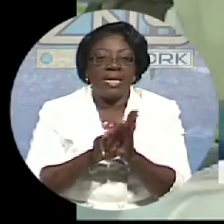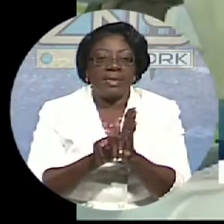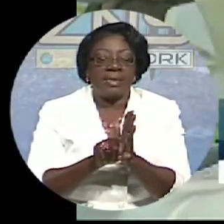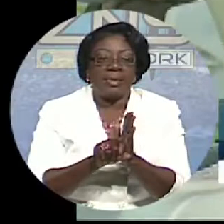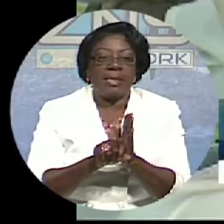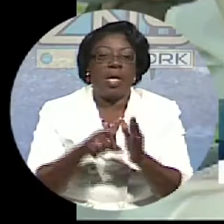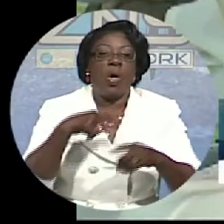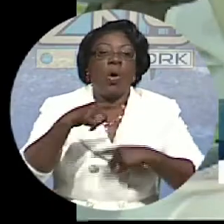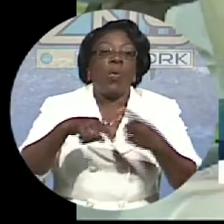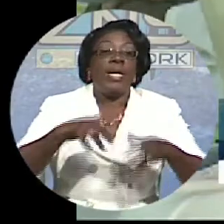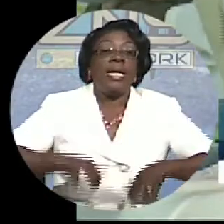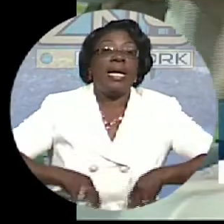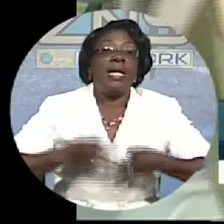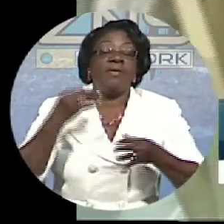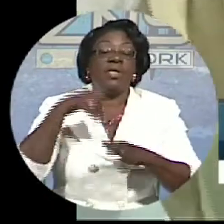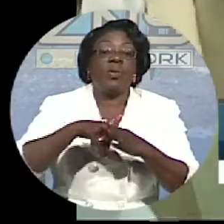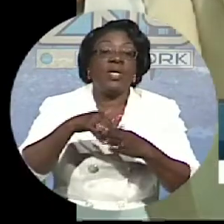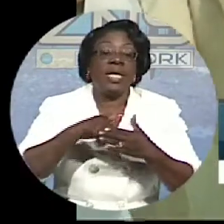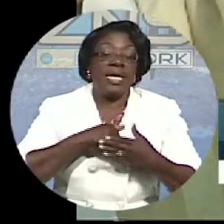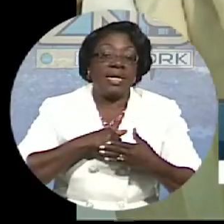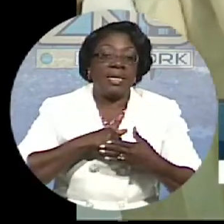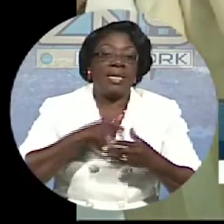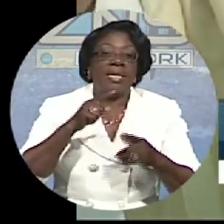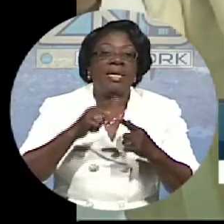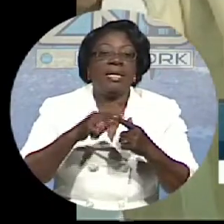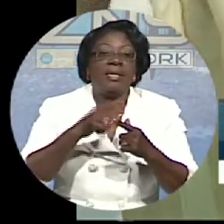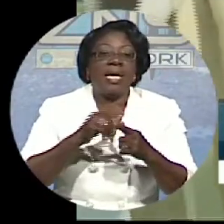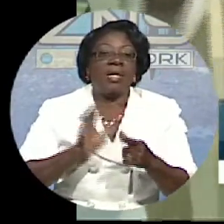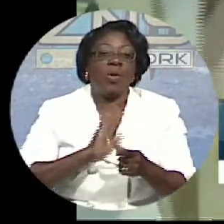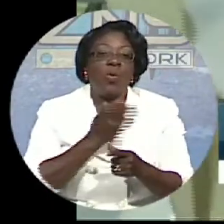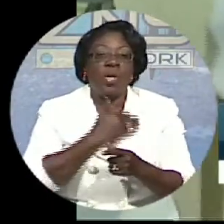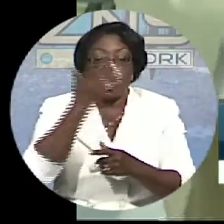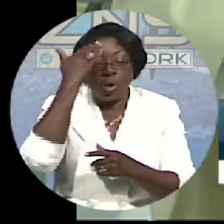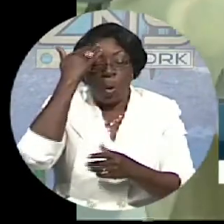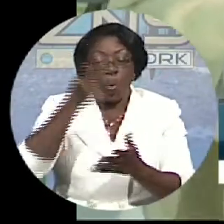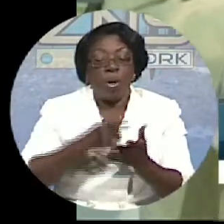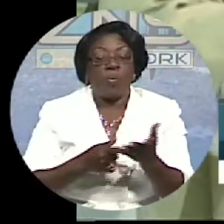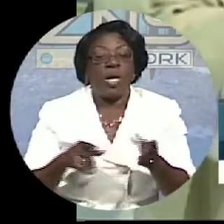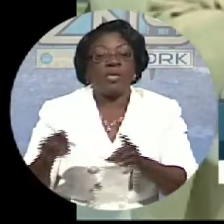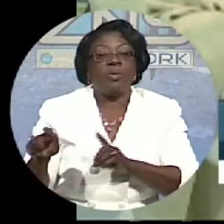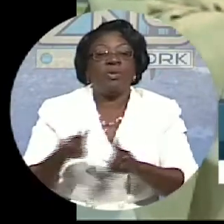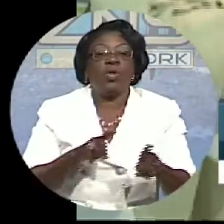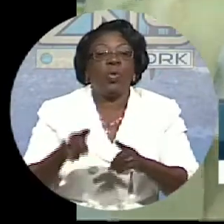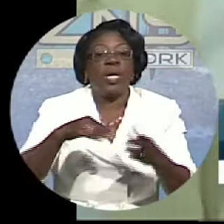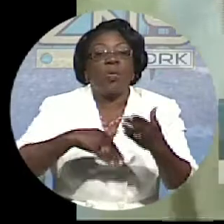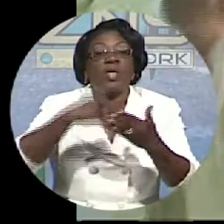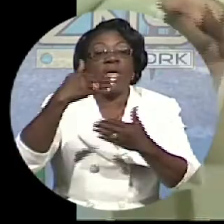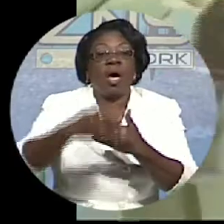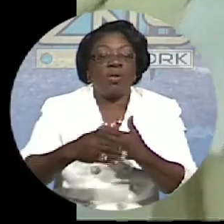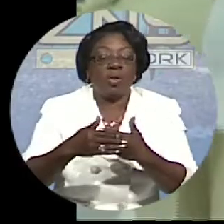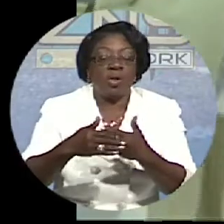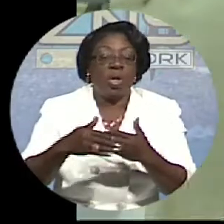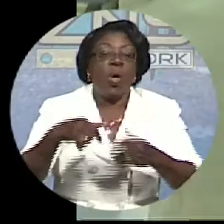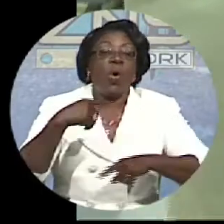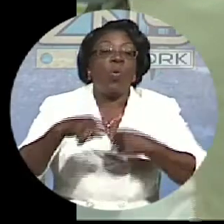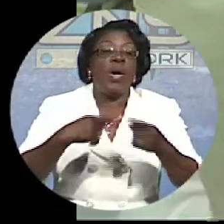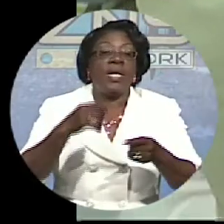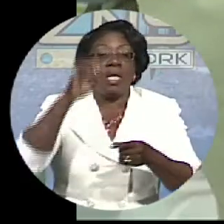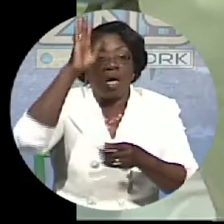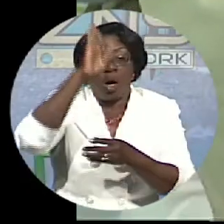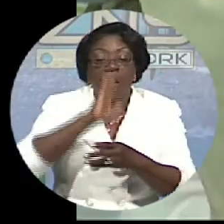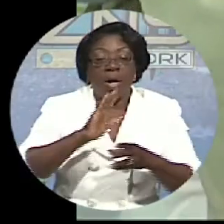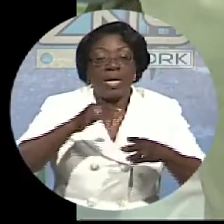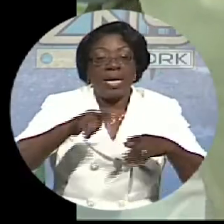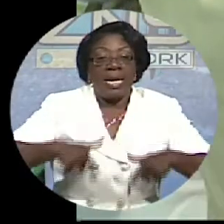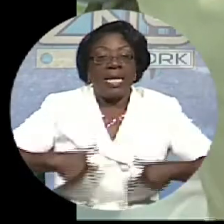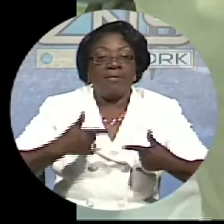then we know what we're supposed to be doing without. When He lives within, we have a hope beyond this world's